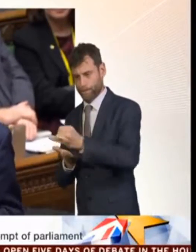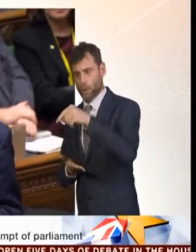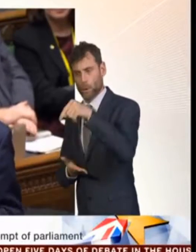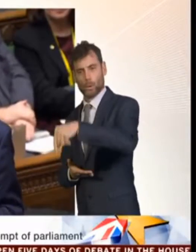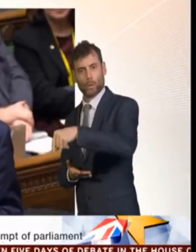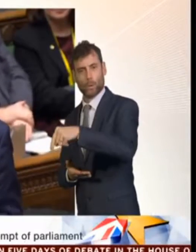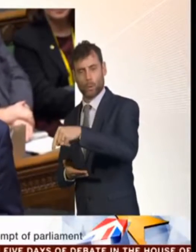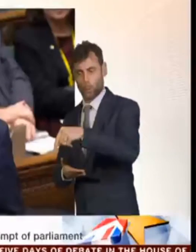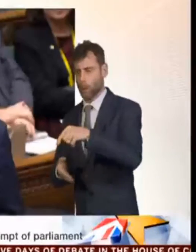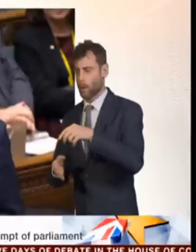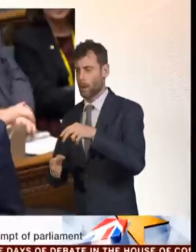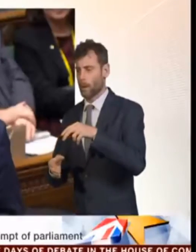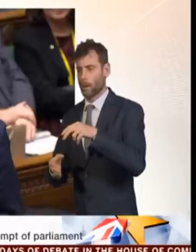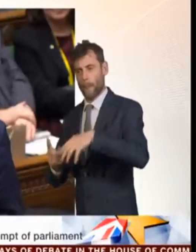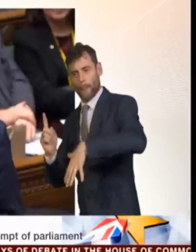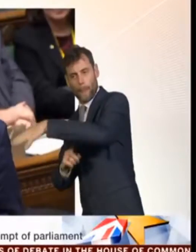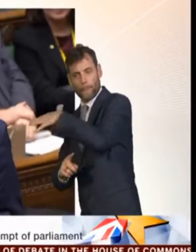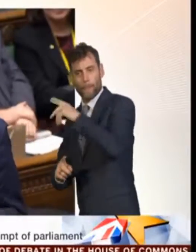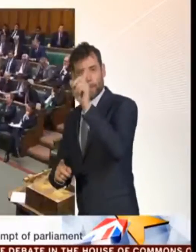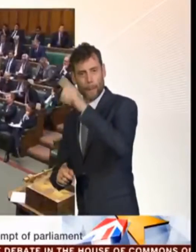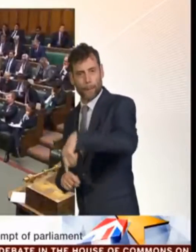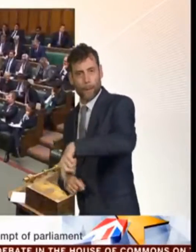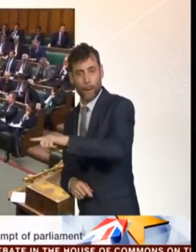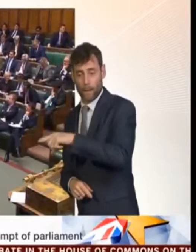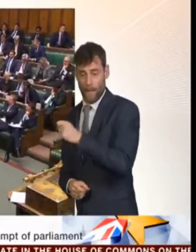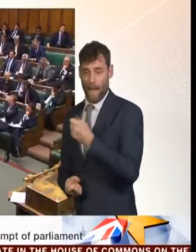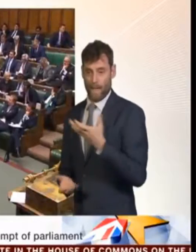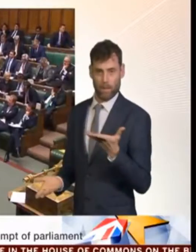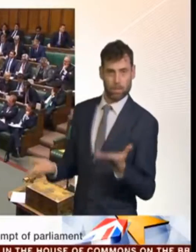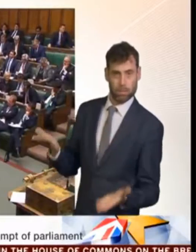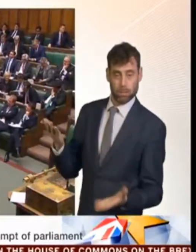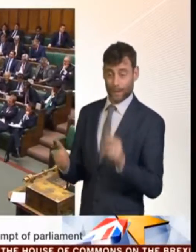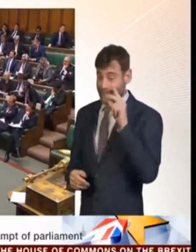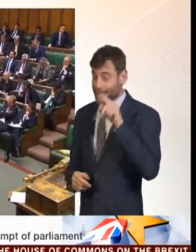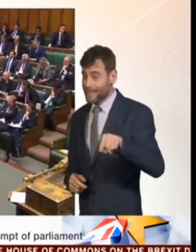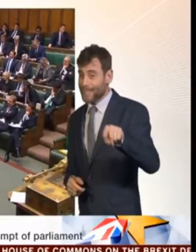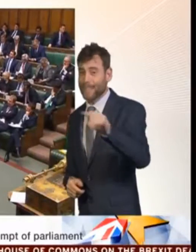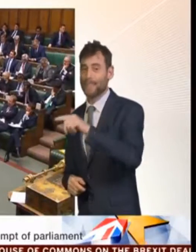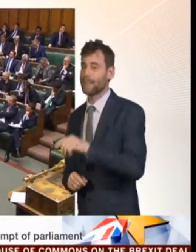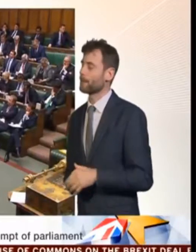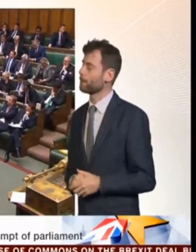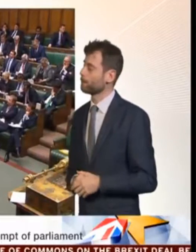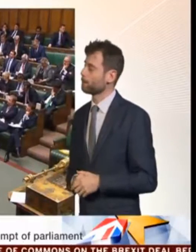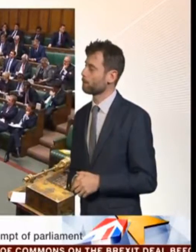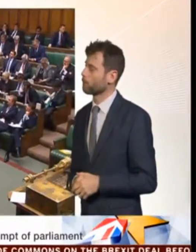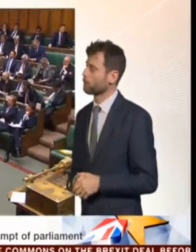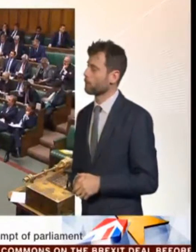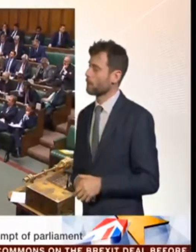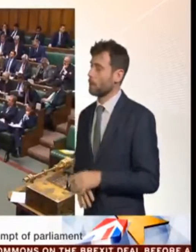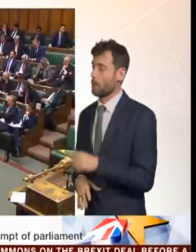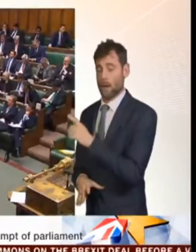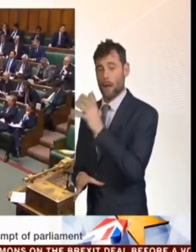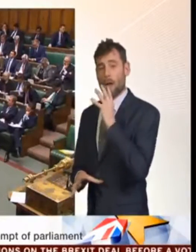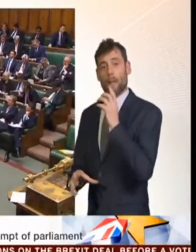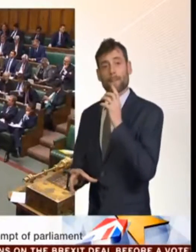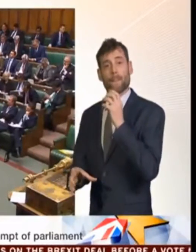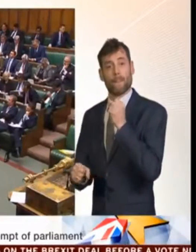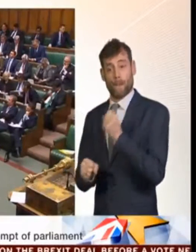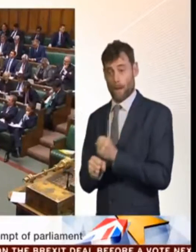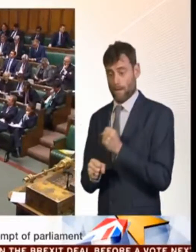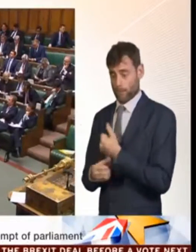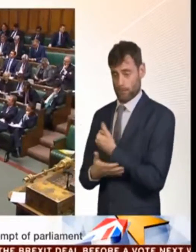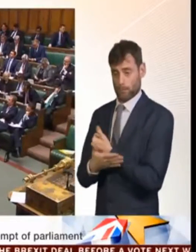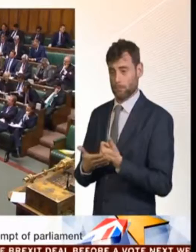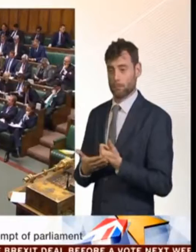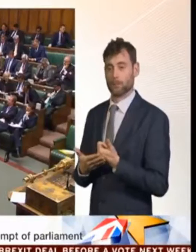loyalty to the people and to this Parliament. And as the Right Honourable Member for Holborn St Pancras has pointed out, the government have made a habit of not turning up